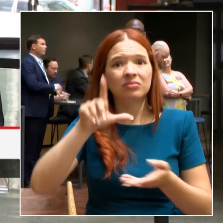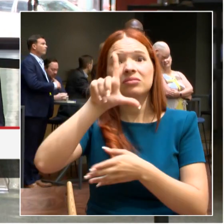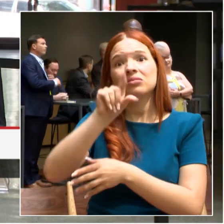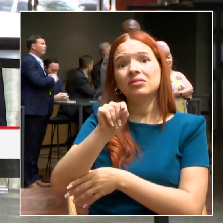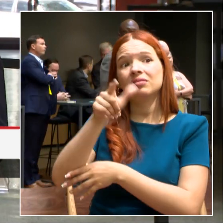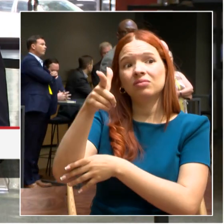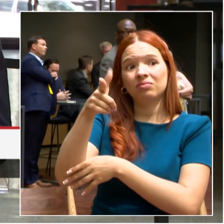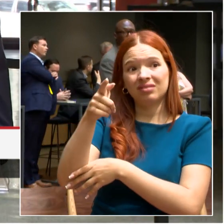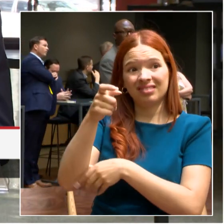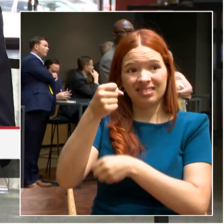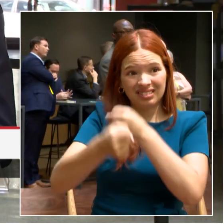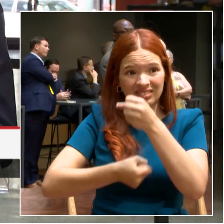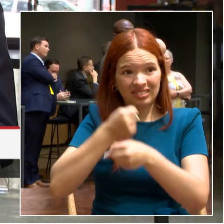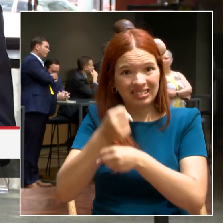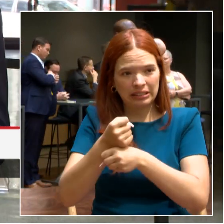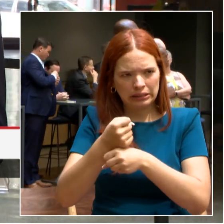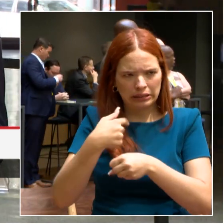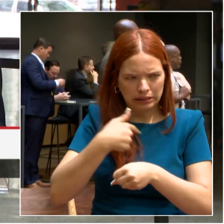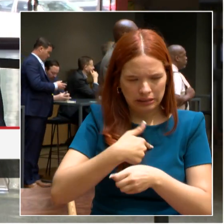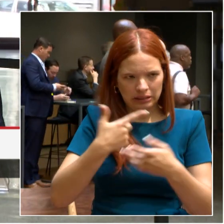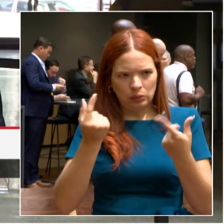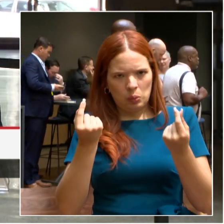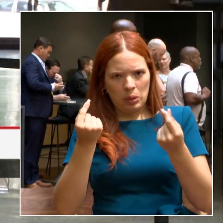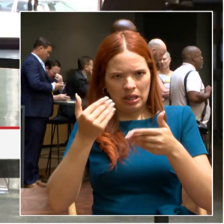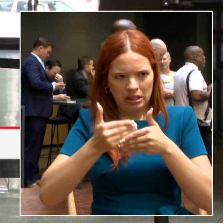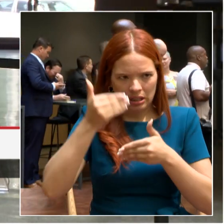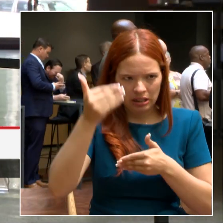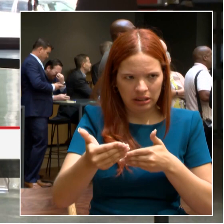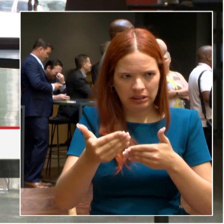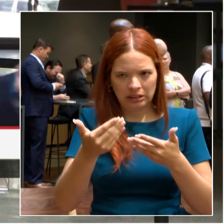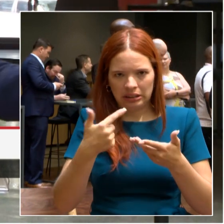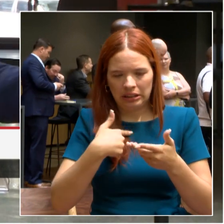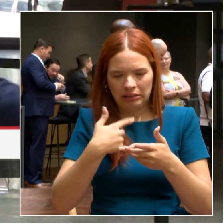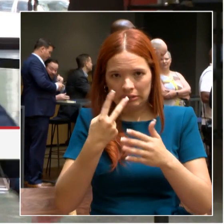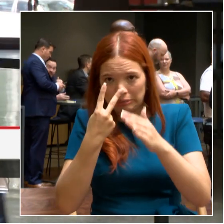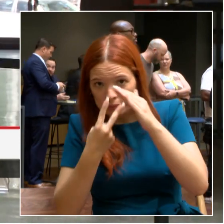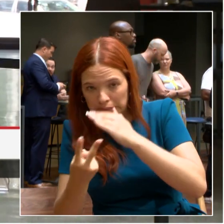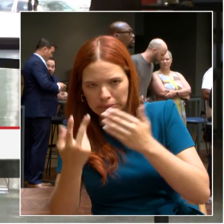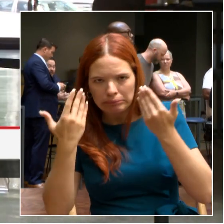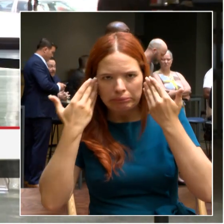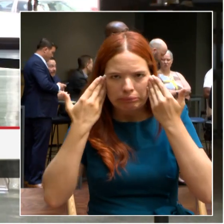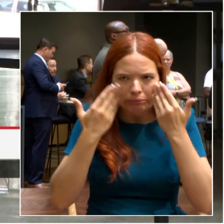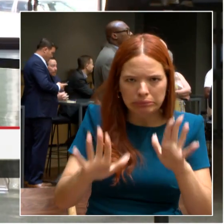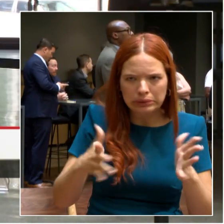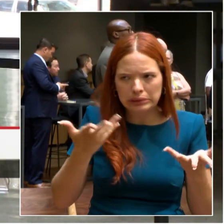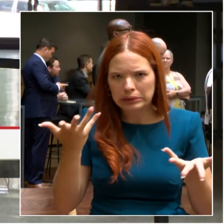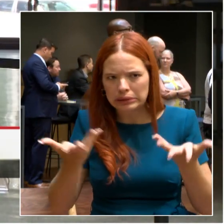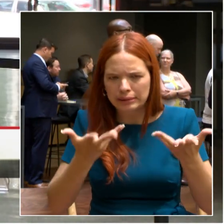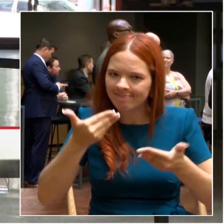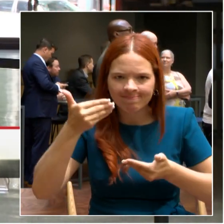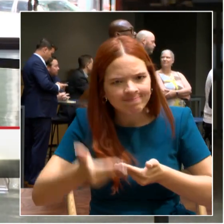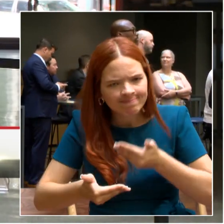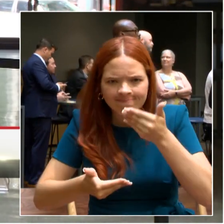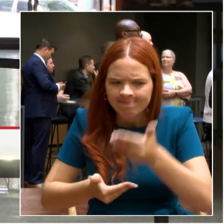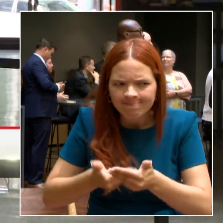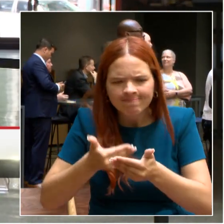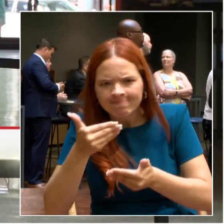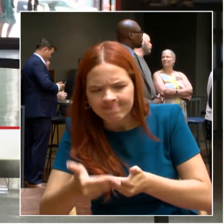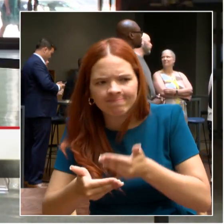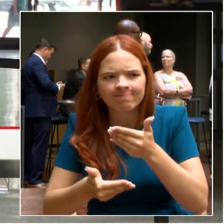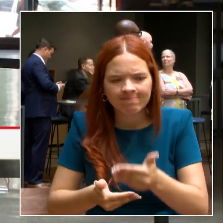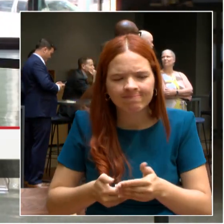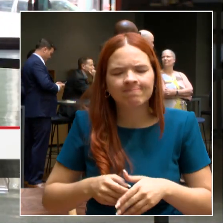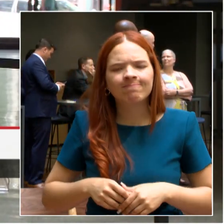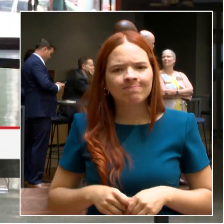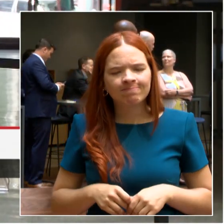would spend as many minutes as I have in navigating as an employer with federal agencies through the challenges